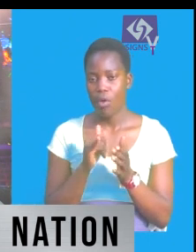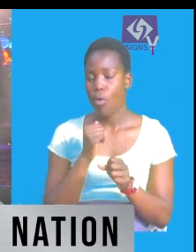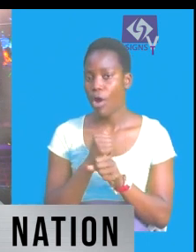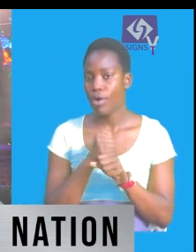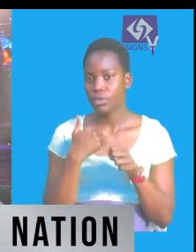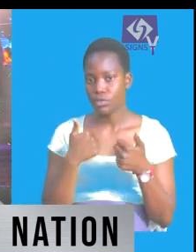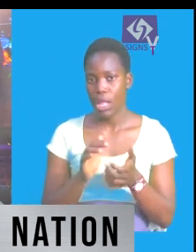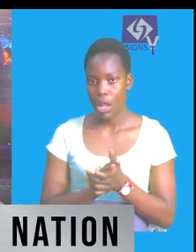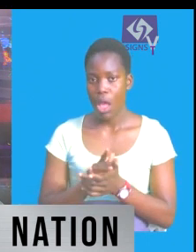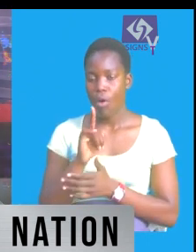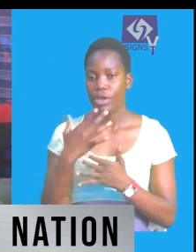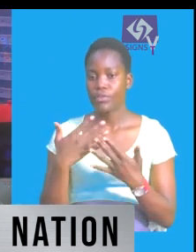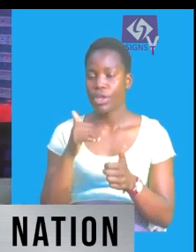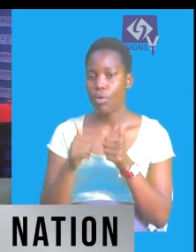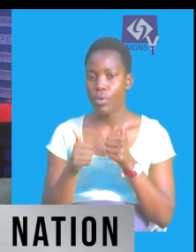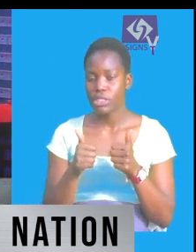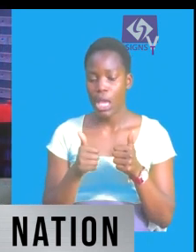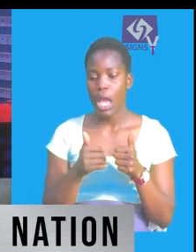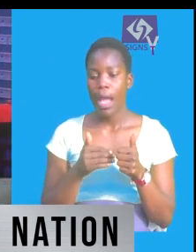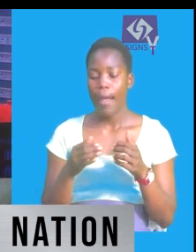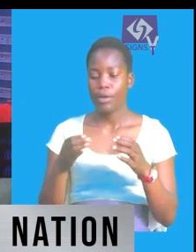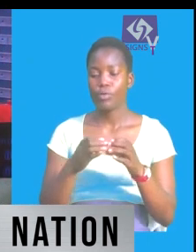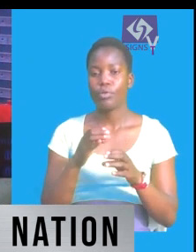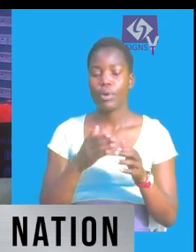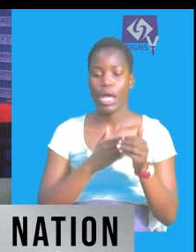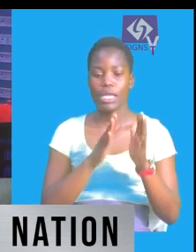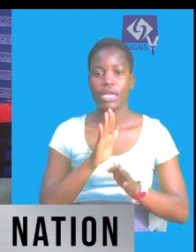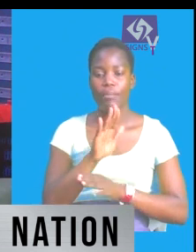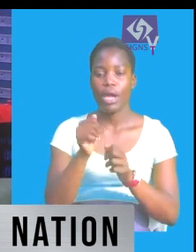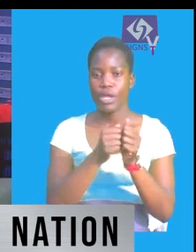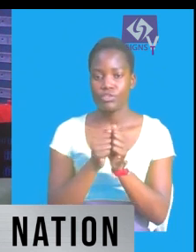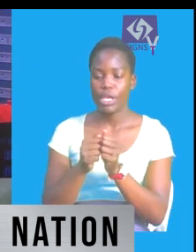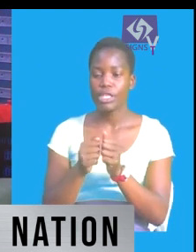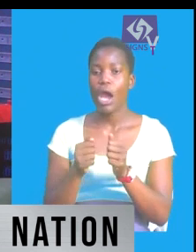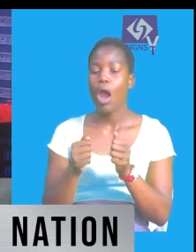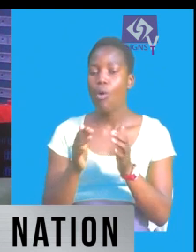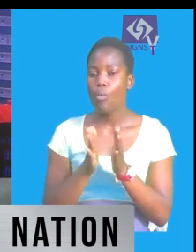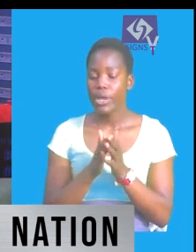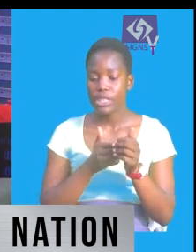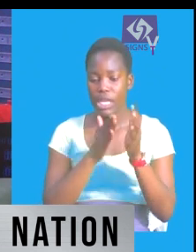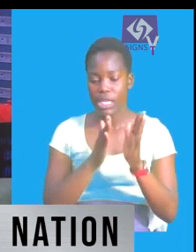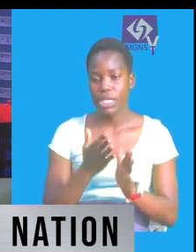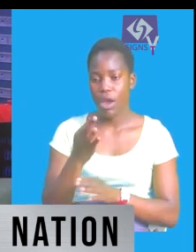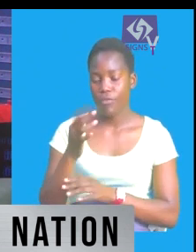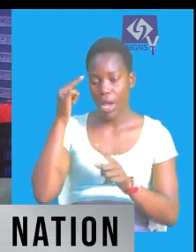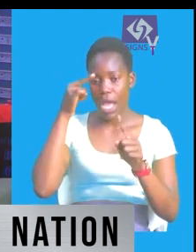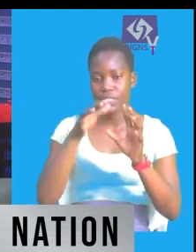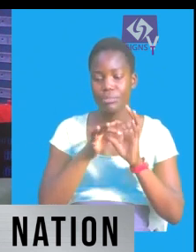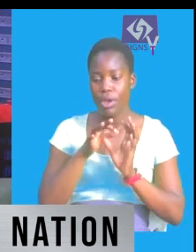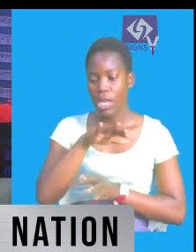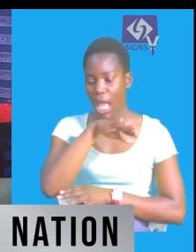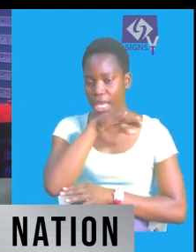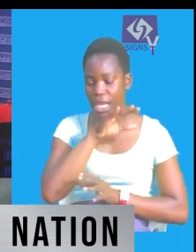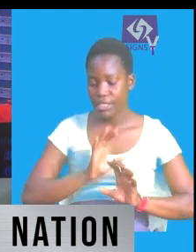of the things your party leader, together with the leader of Azimio, Raila, is